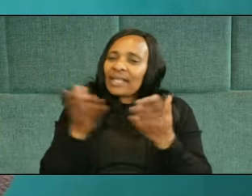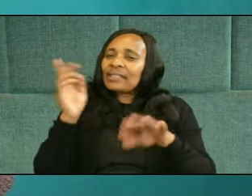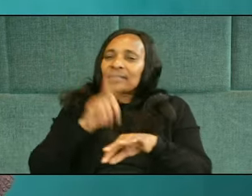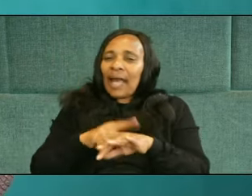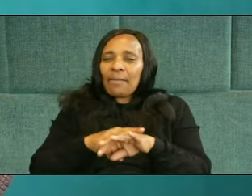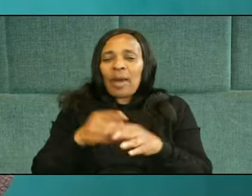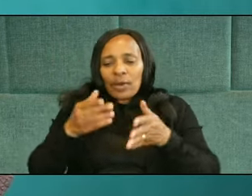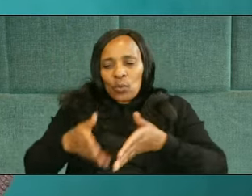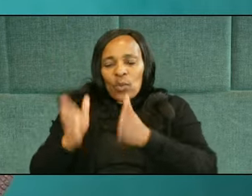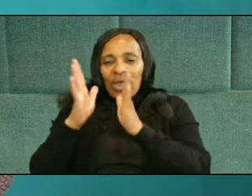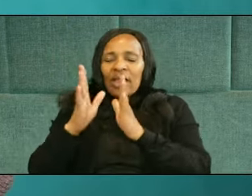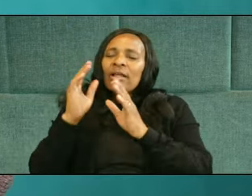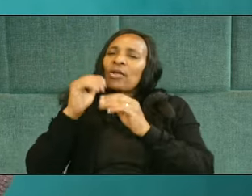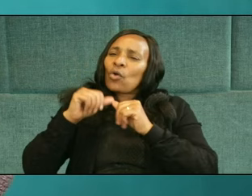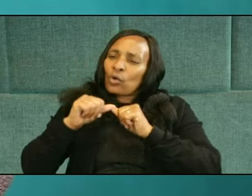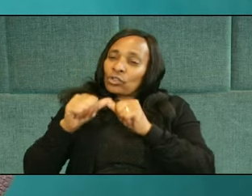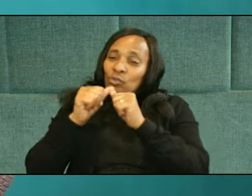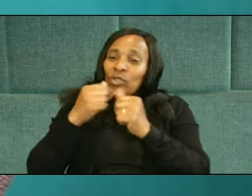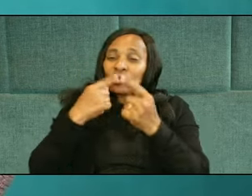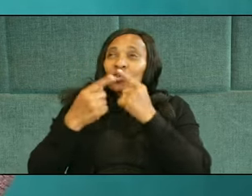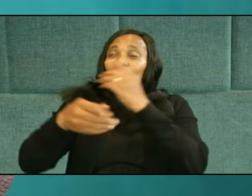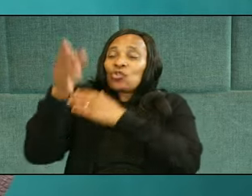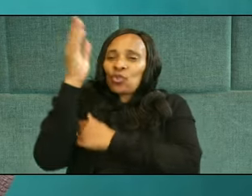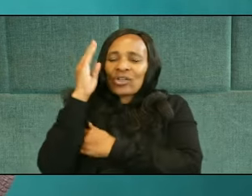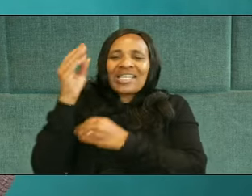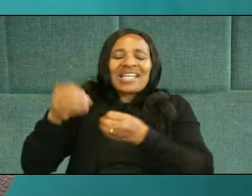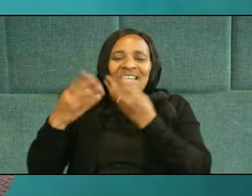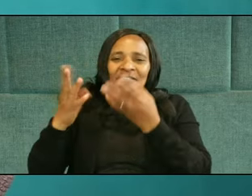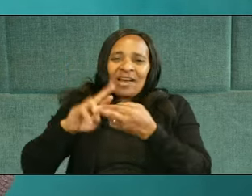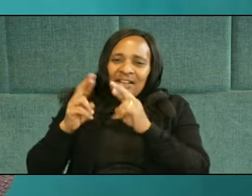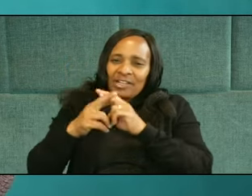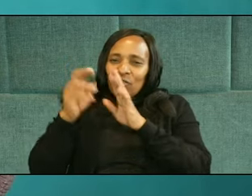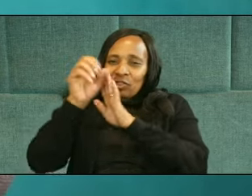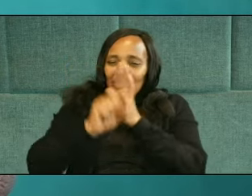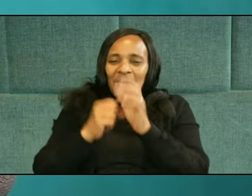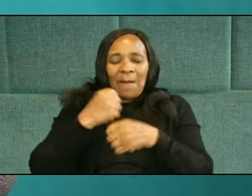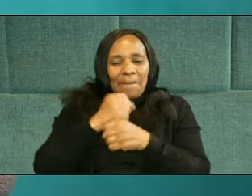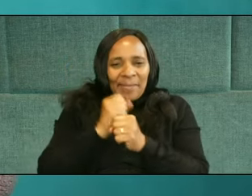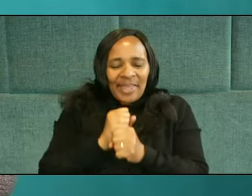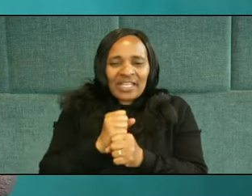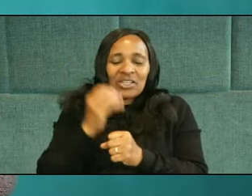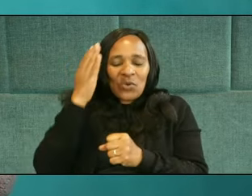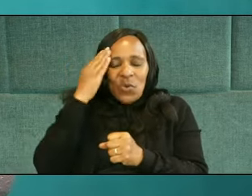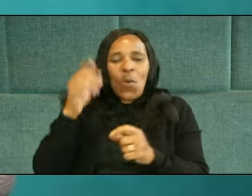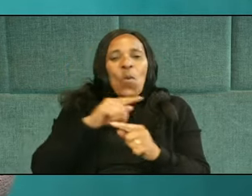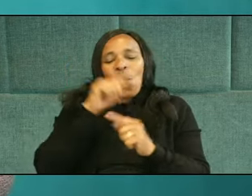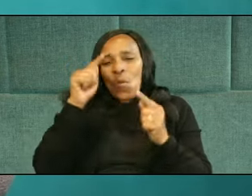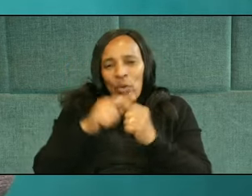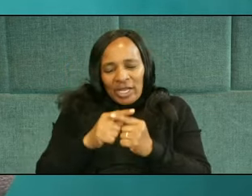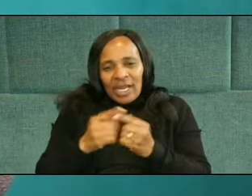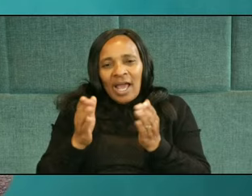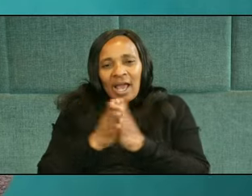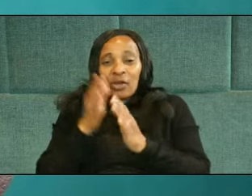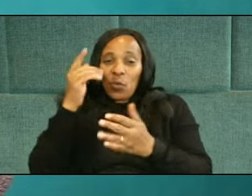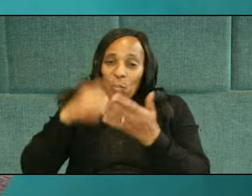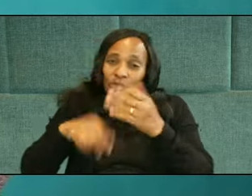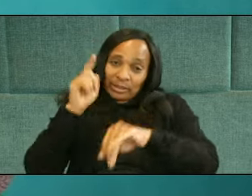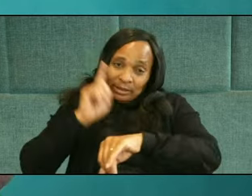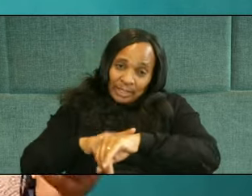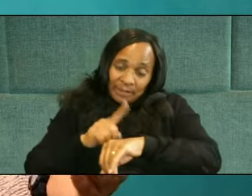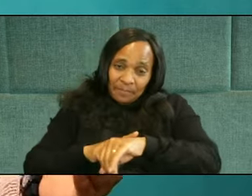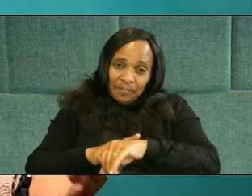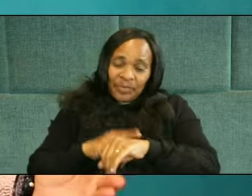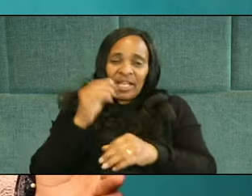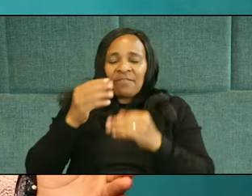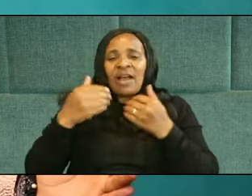whatever way, he would still talk to God. And that gave him a relationship that made him know when is what time. That's why even when he